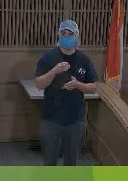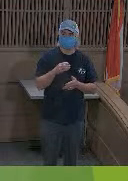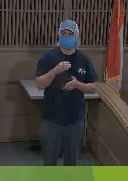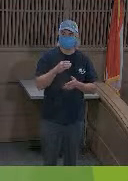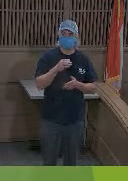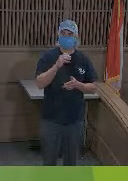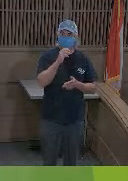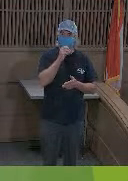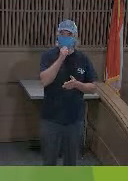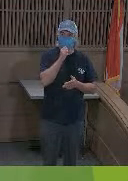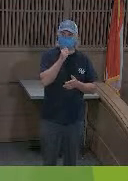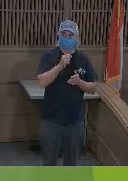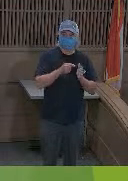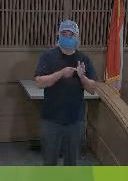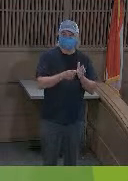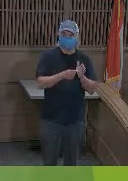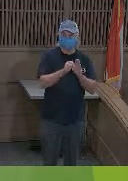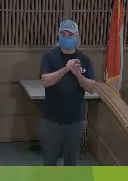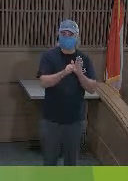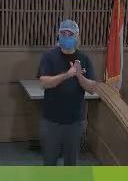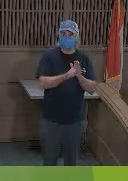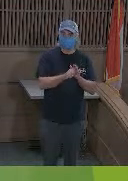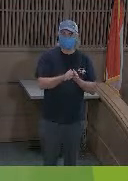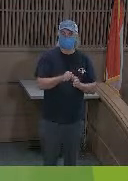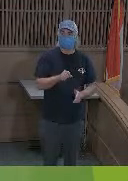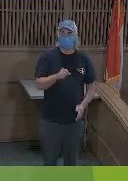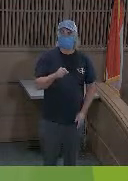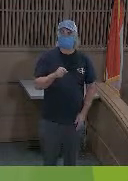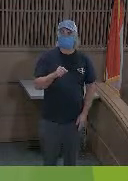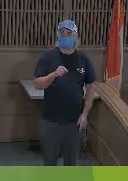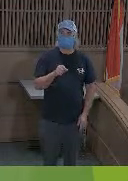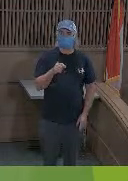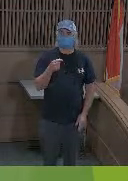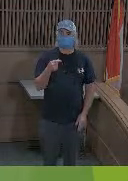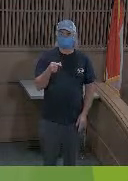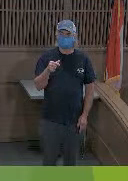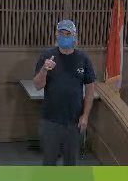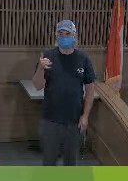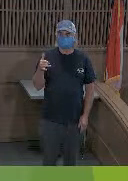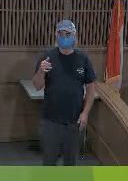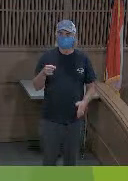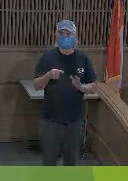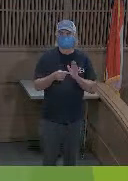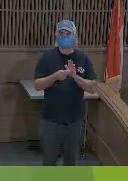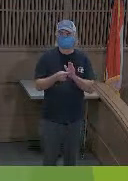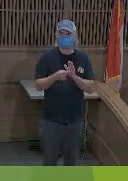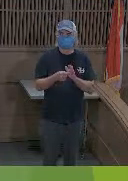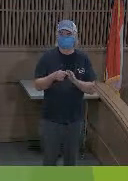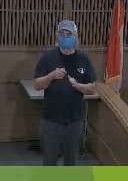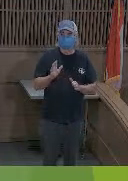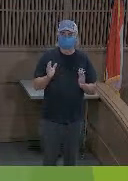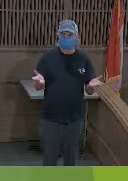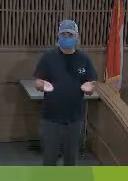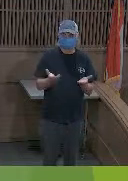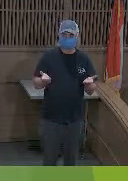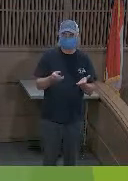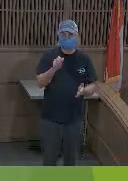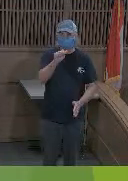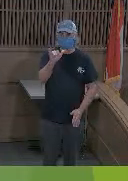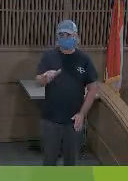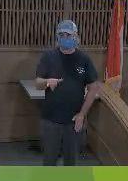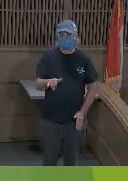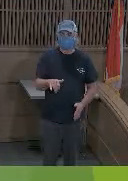state percentages. The two numbers on the right represent Dougherty County. As you see, Dougherty County has trailed the